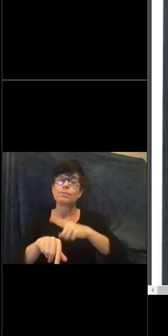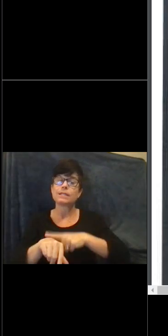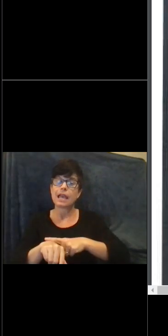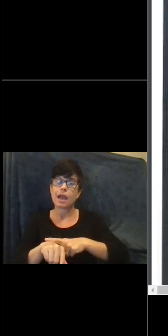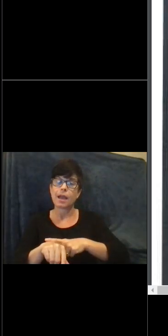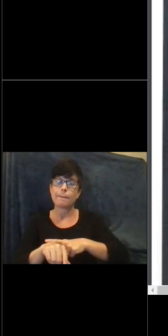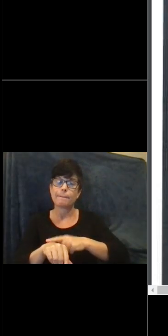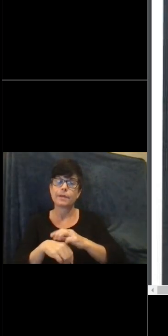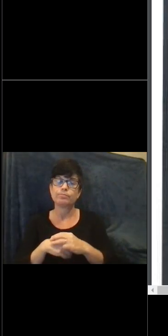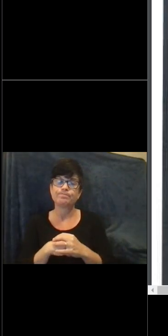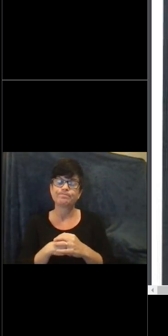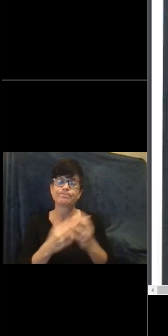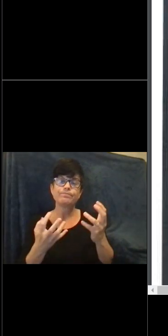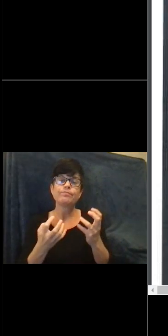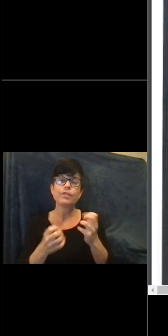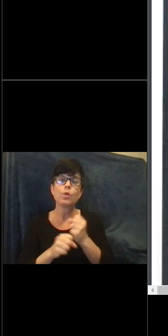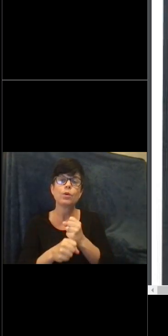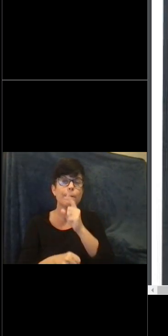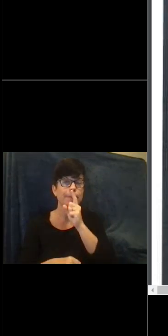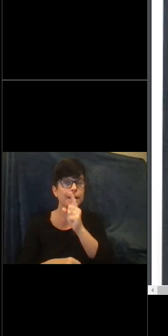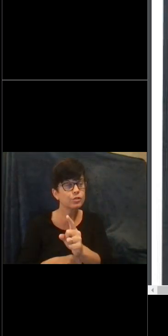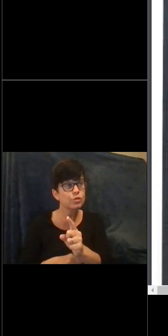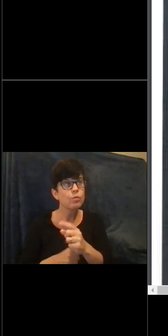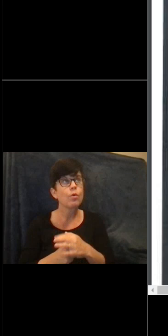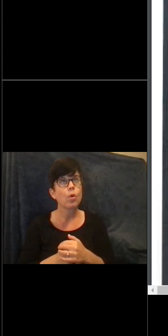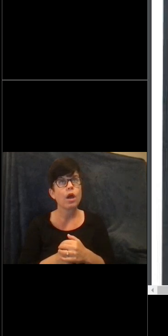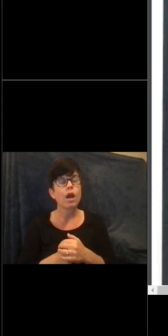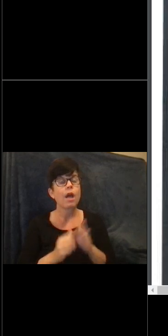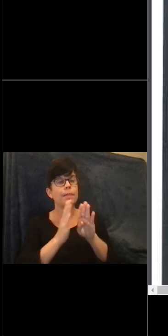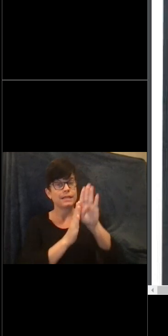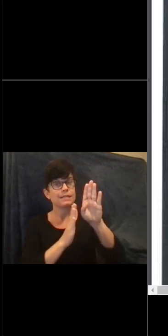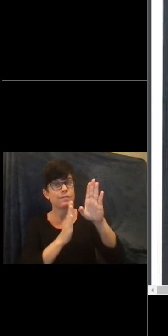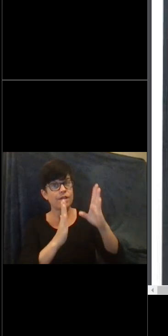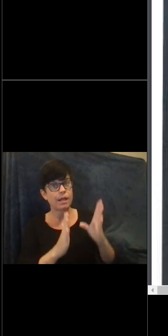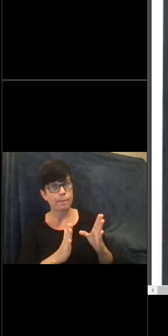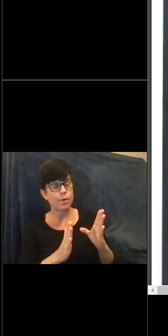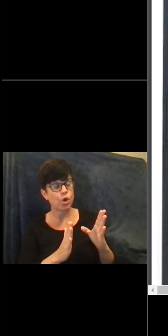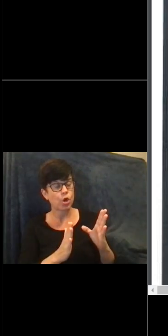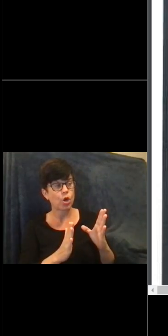we are holding the developer